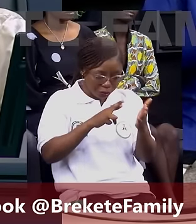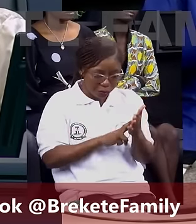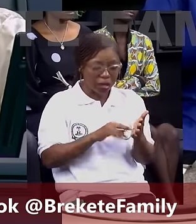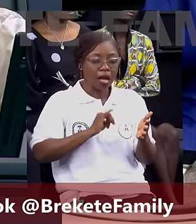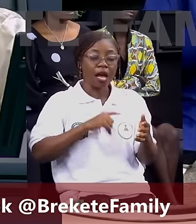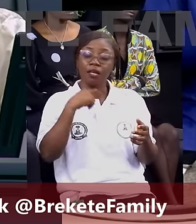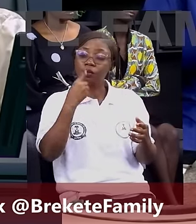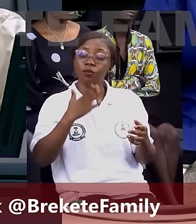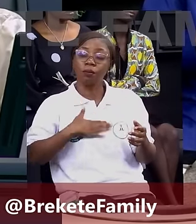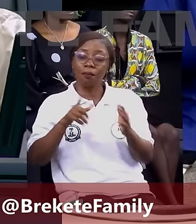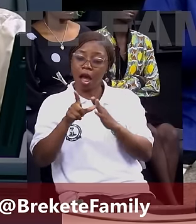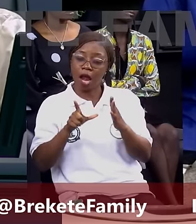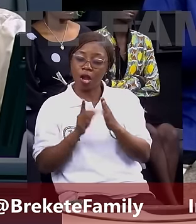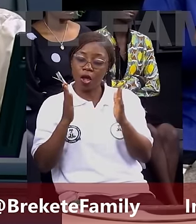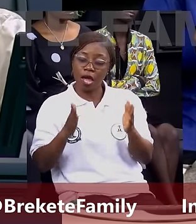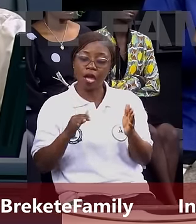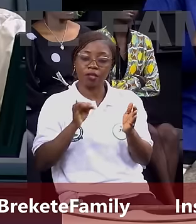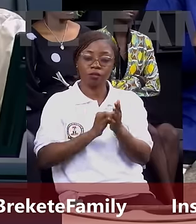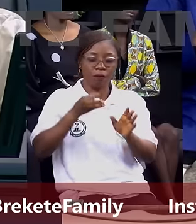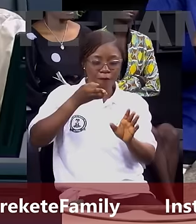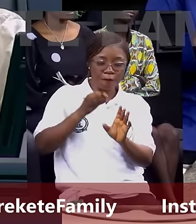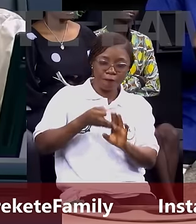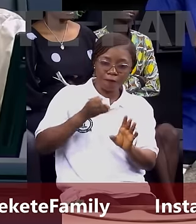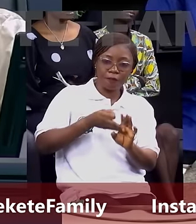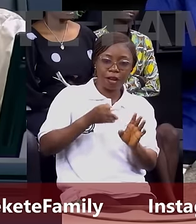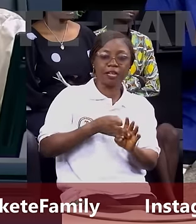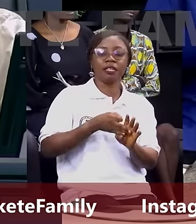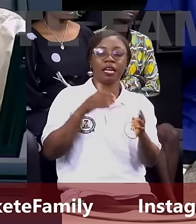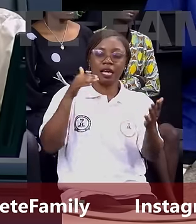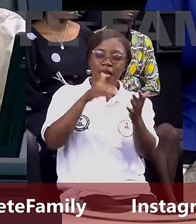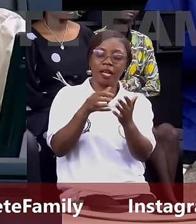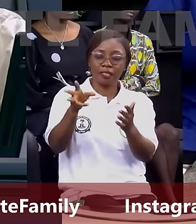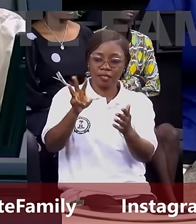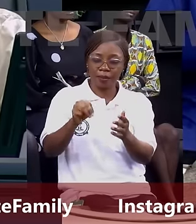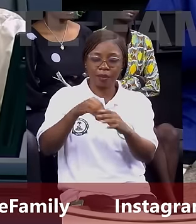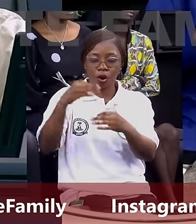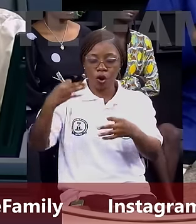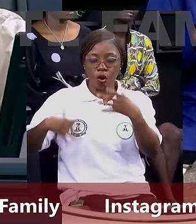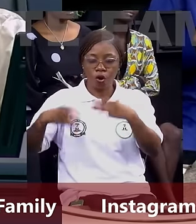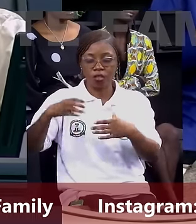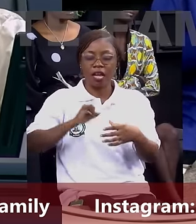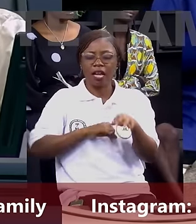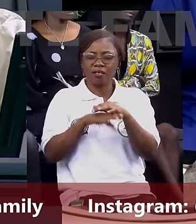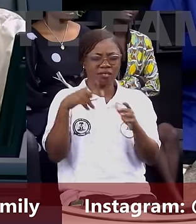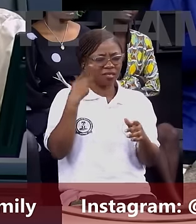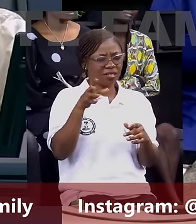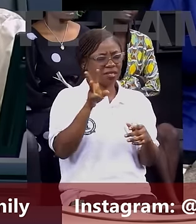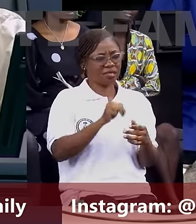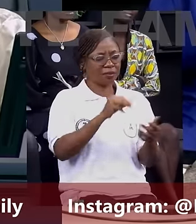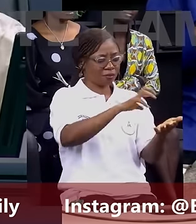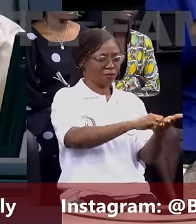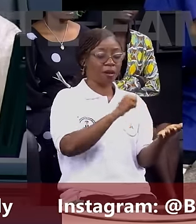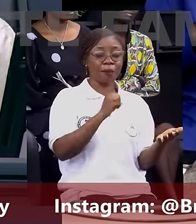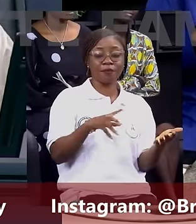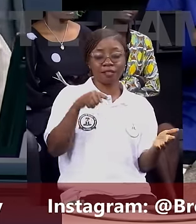file a suit, and the case is in court already. So I'm not seeing them backing down on this. So we're